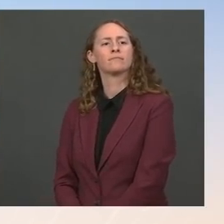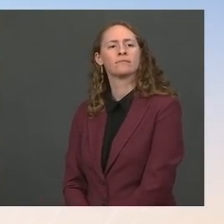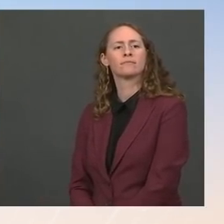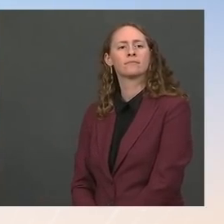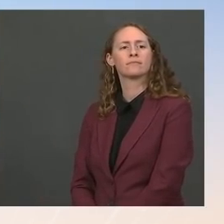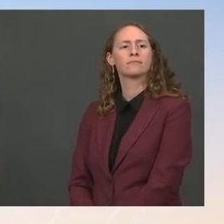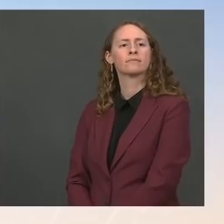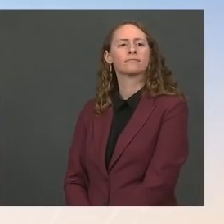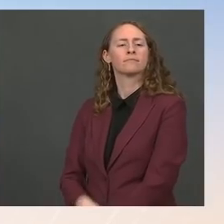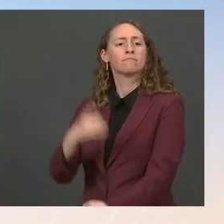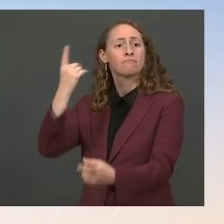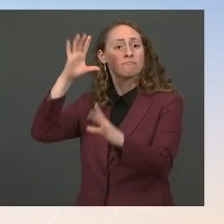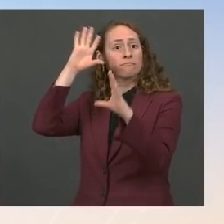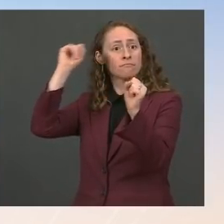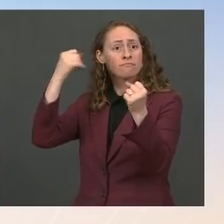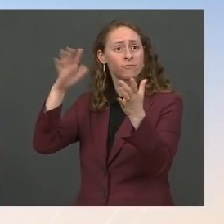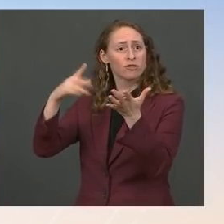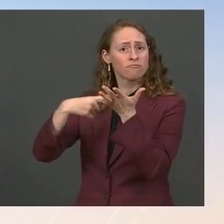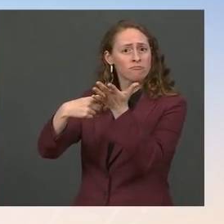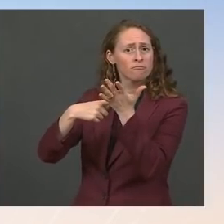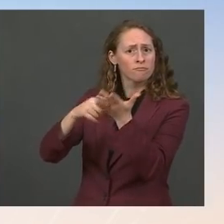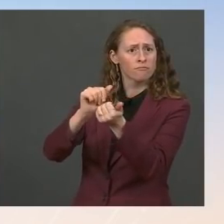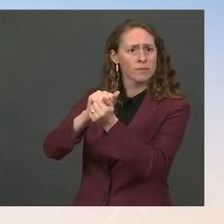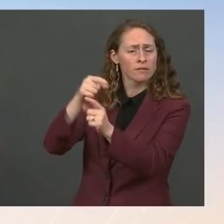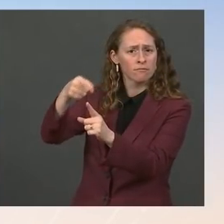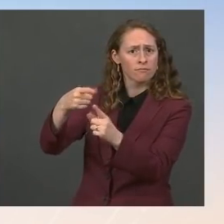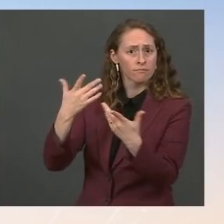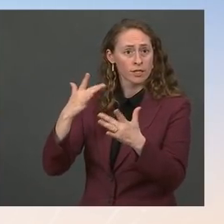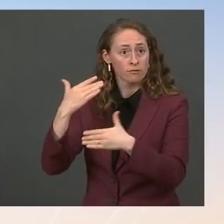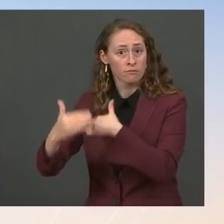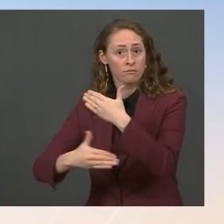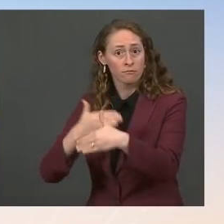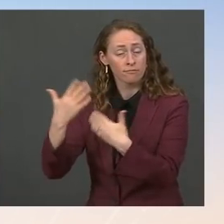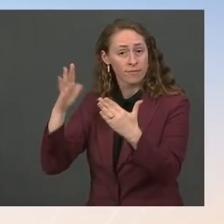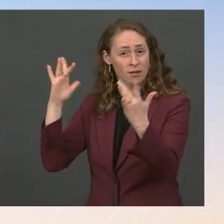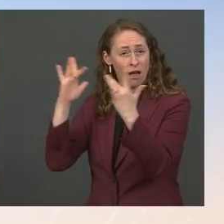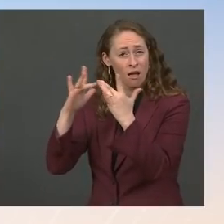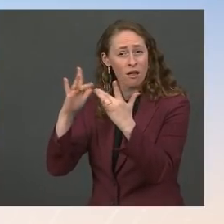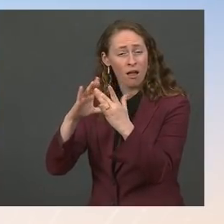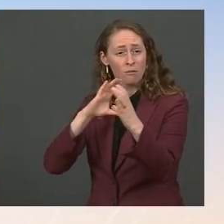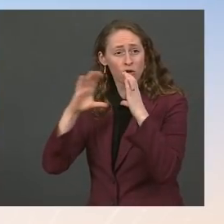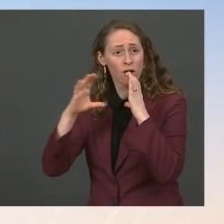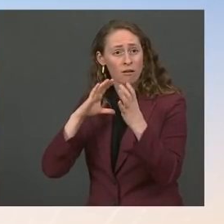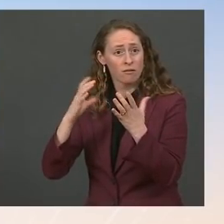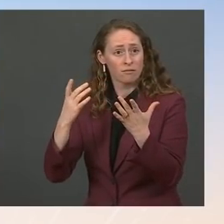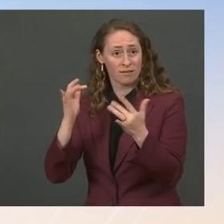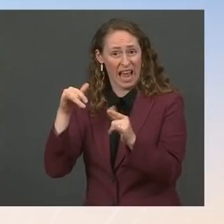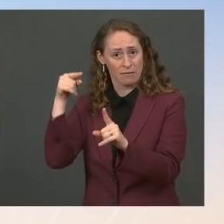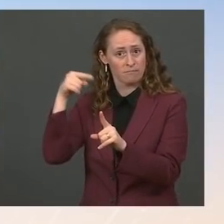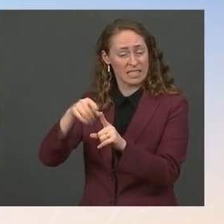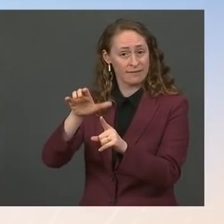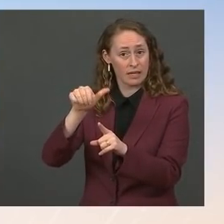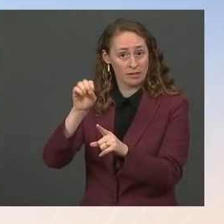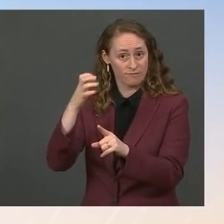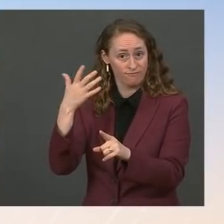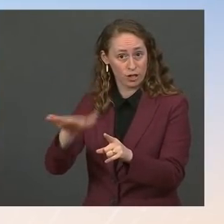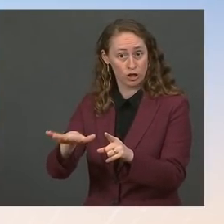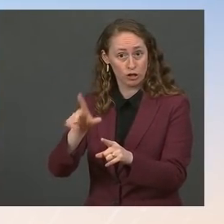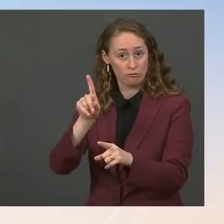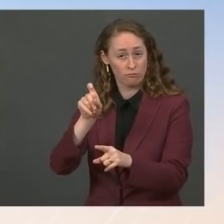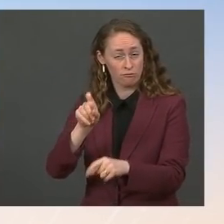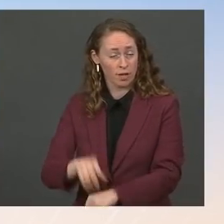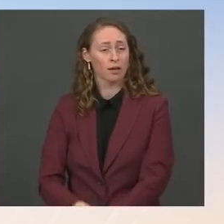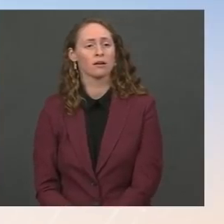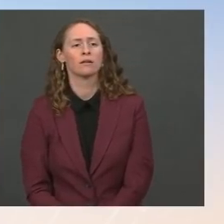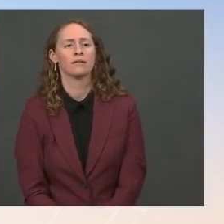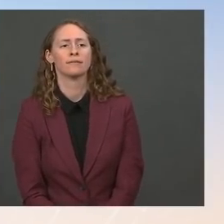Rahm Emanuel at some point during the process. Did they talk about the McDonald case? I don't have any record of him speaking